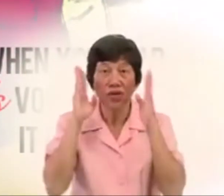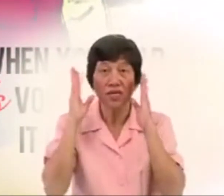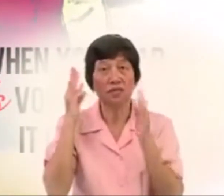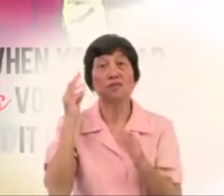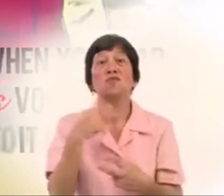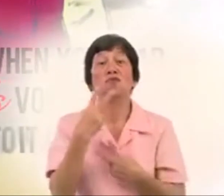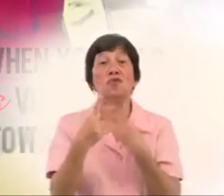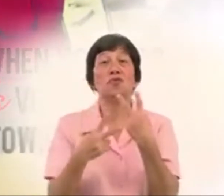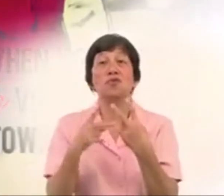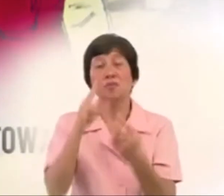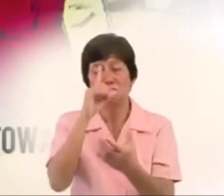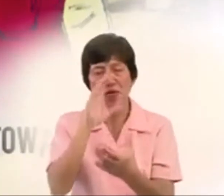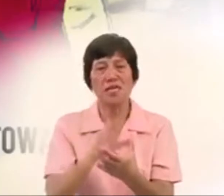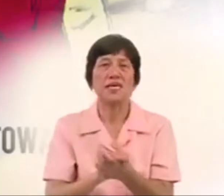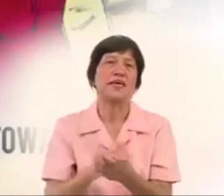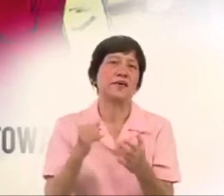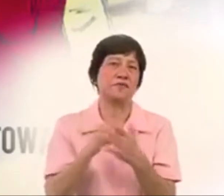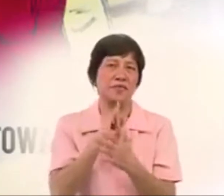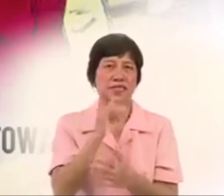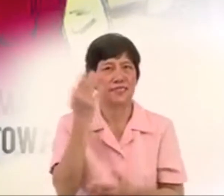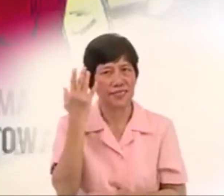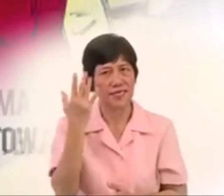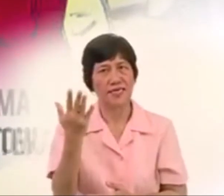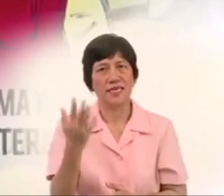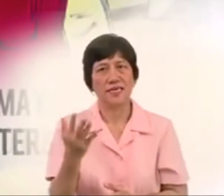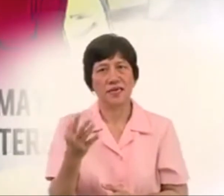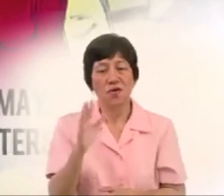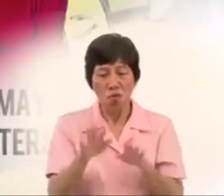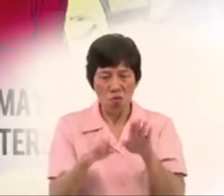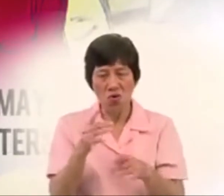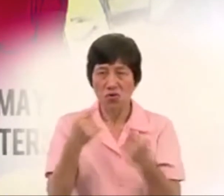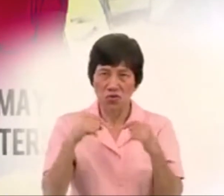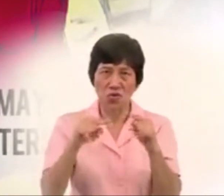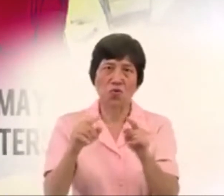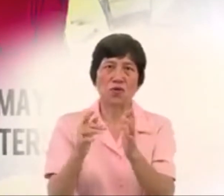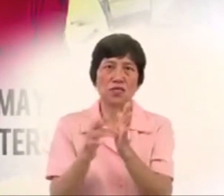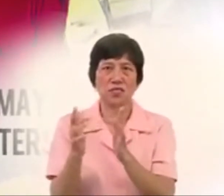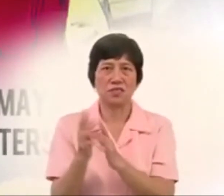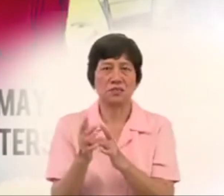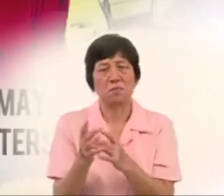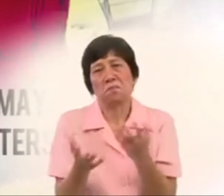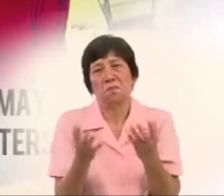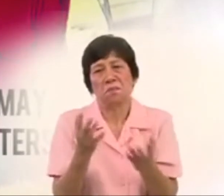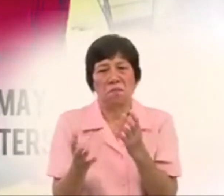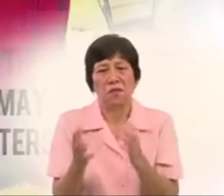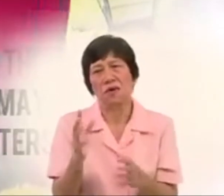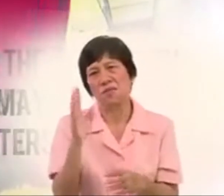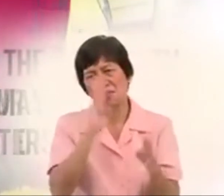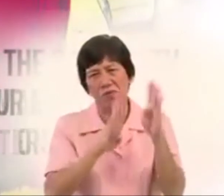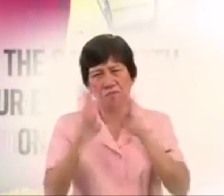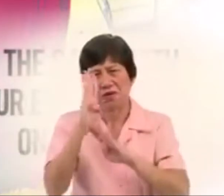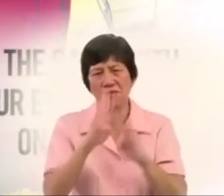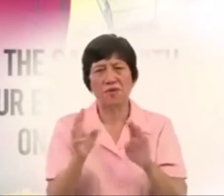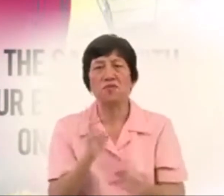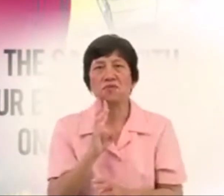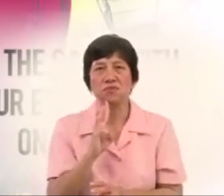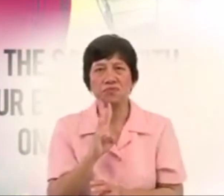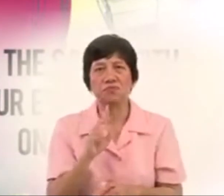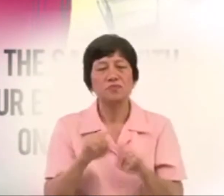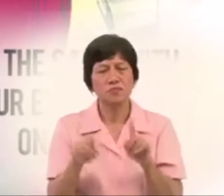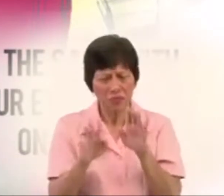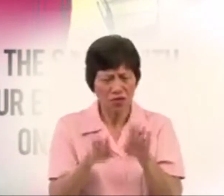it is he. Walk towards him. It may be bumpy waters, but walk just the